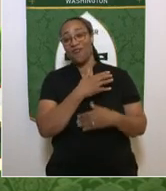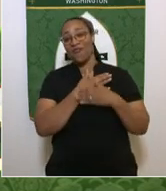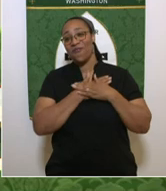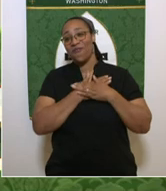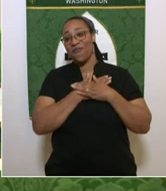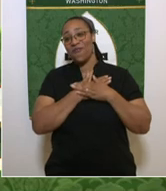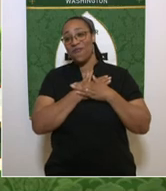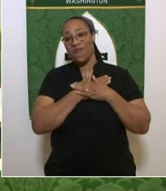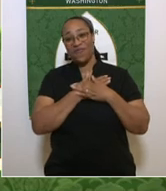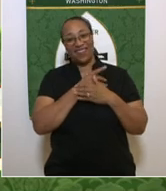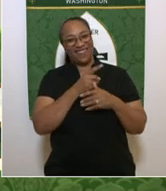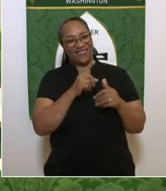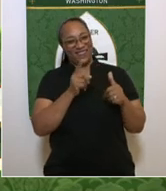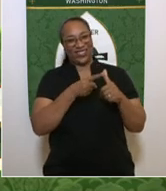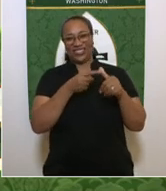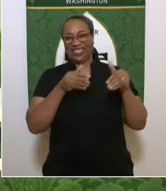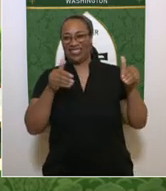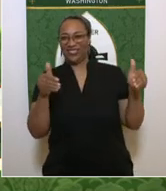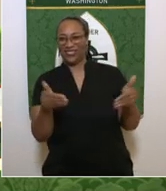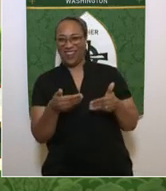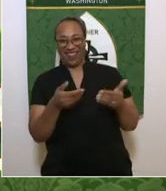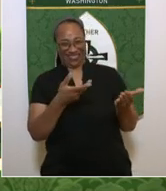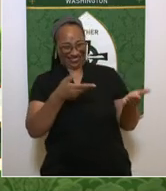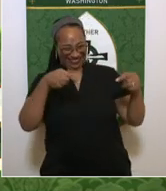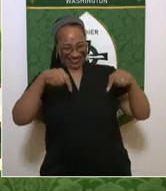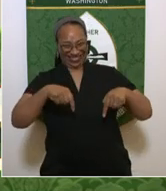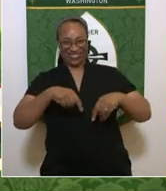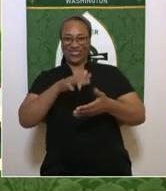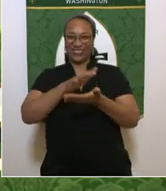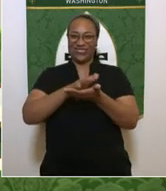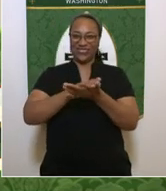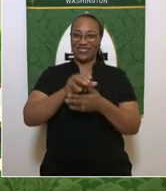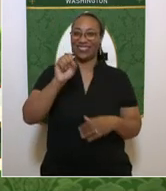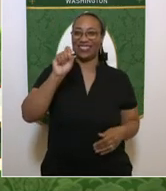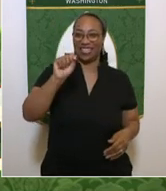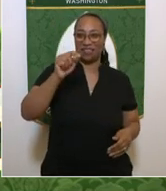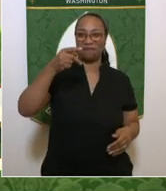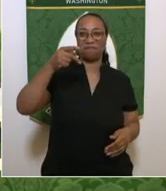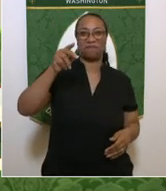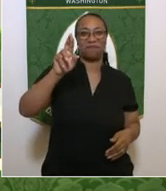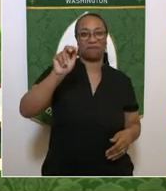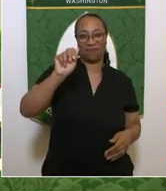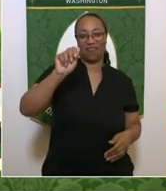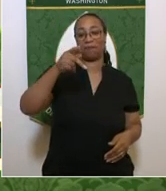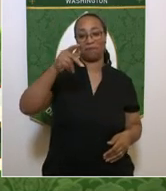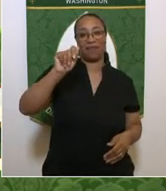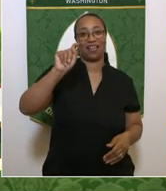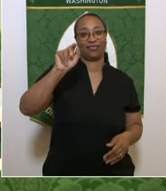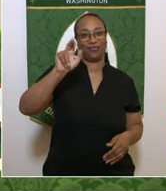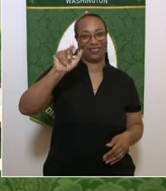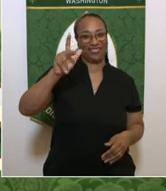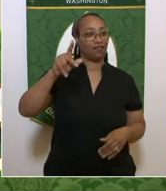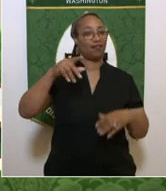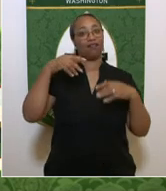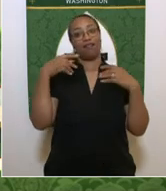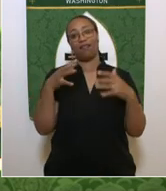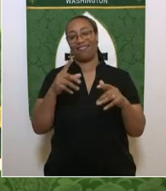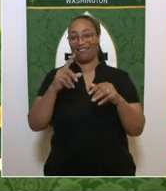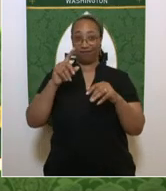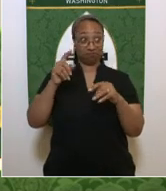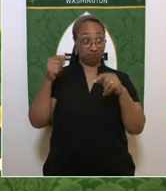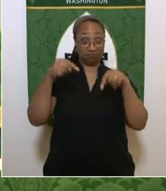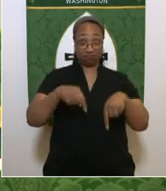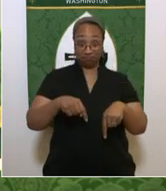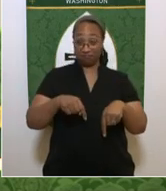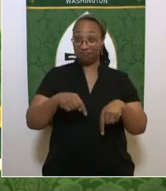St. Patrick's. And so I'm delighted to be able to meet you, although I know a lot of St. Patrick's